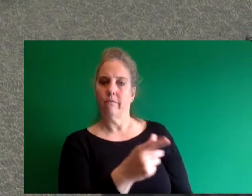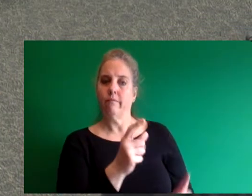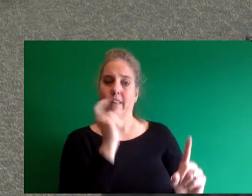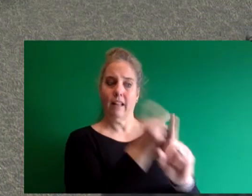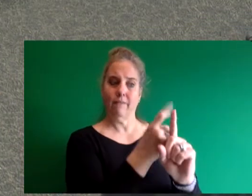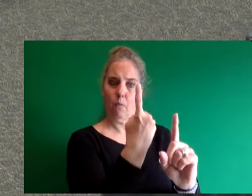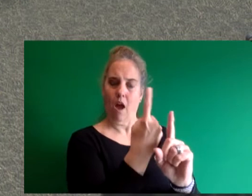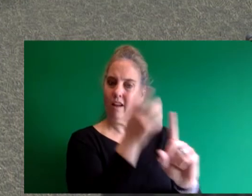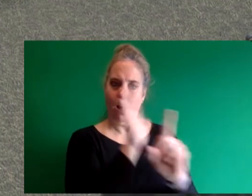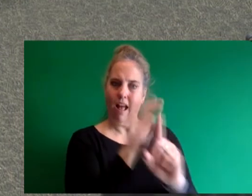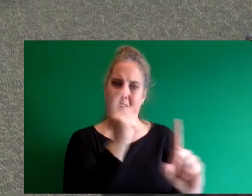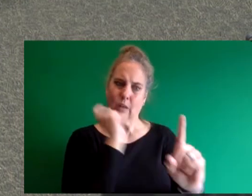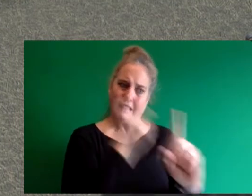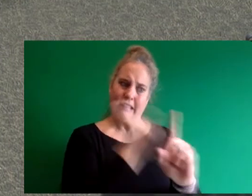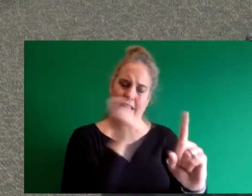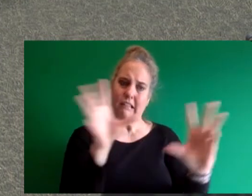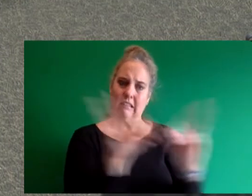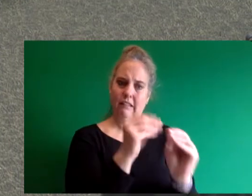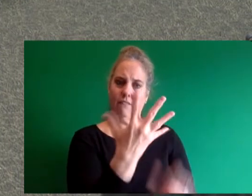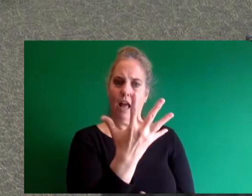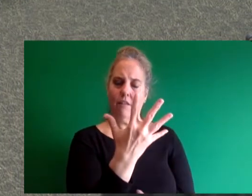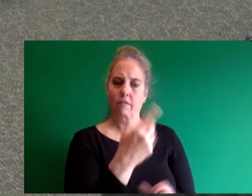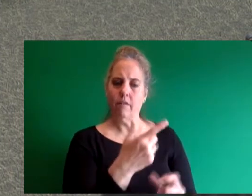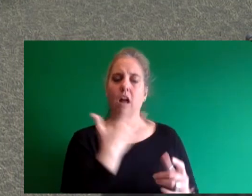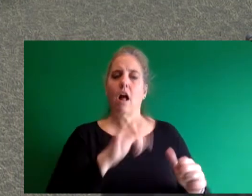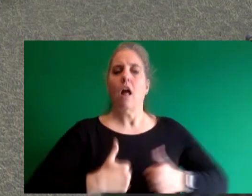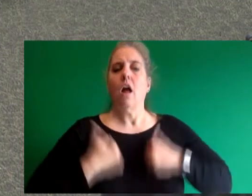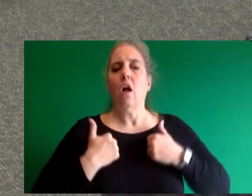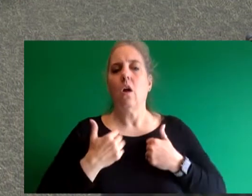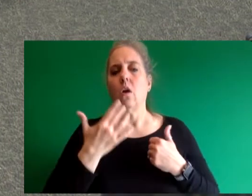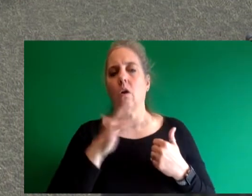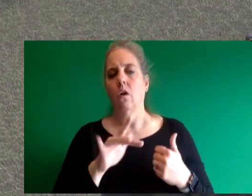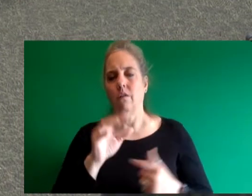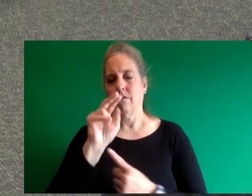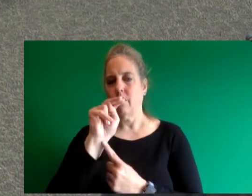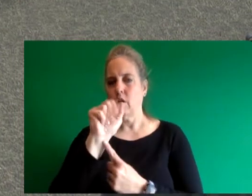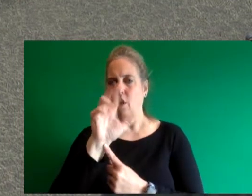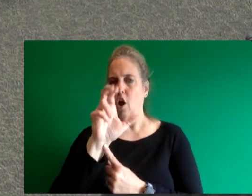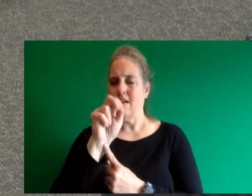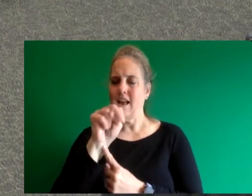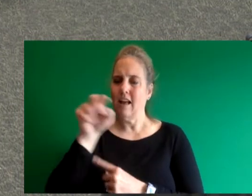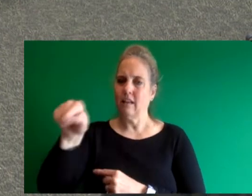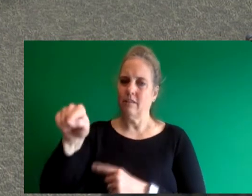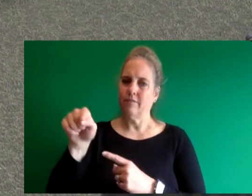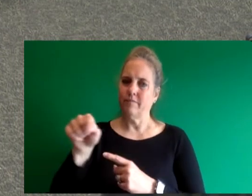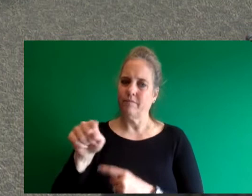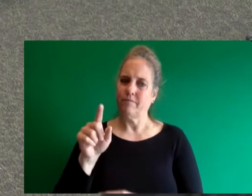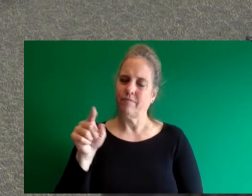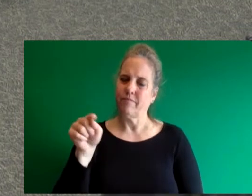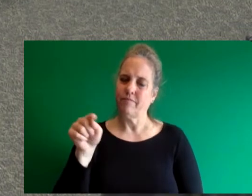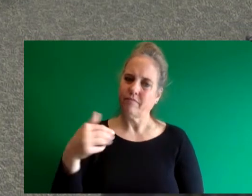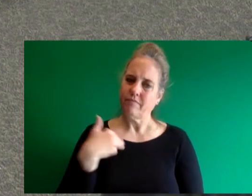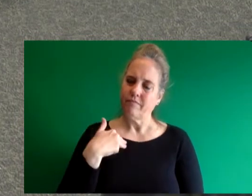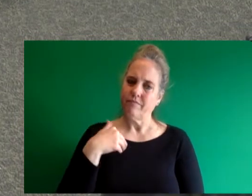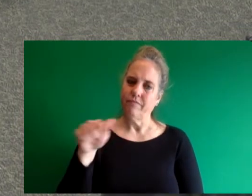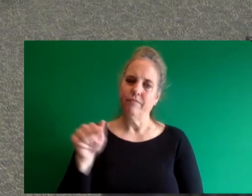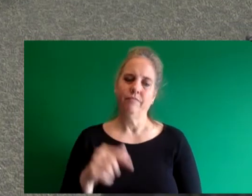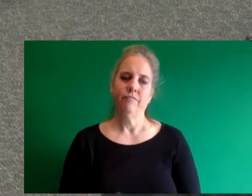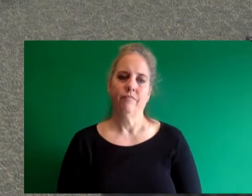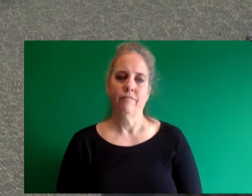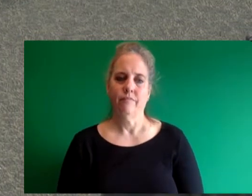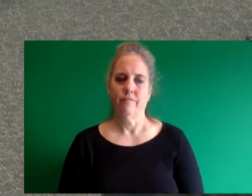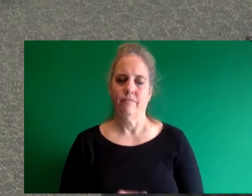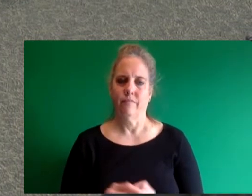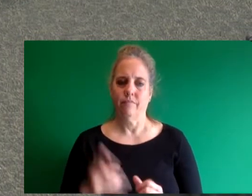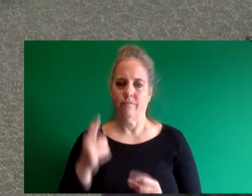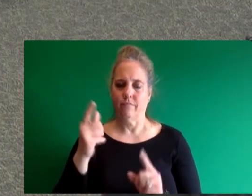use Narcan. So imagine putting yourself in a place where you're just a teacher coming across a child and knowing that you're going to have to make that next